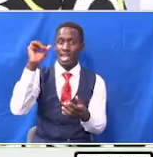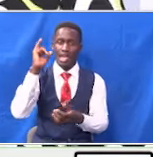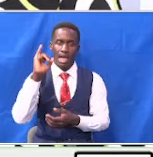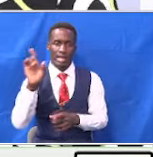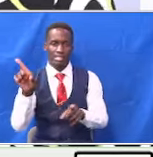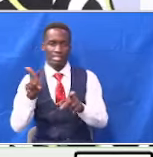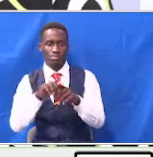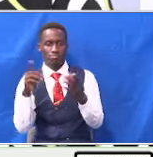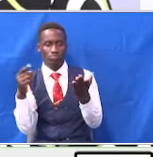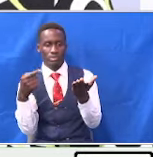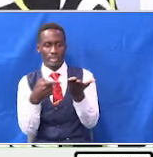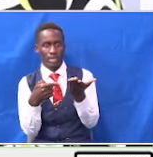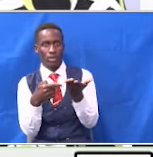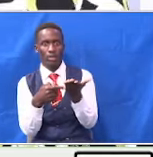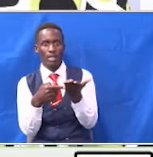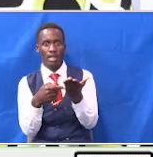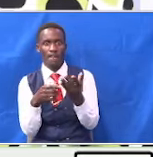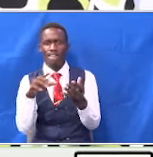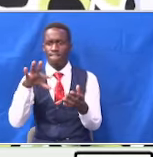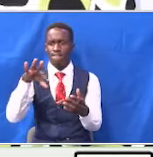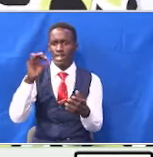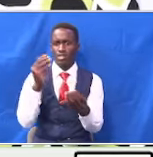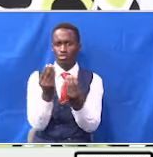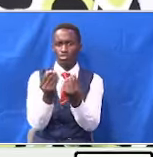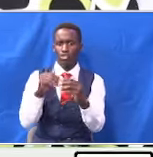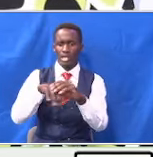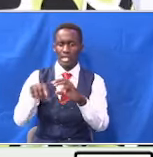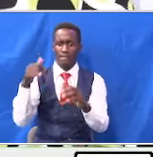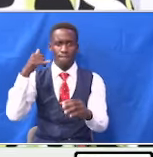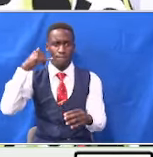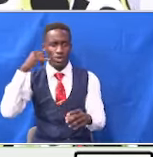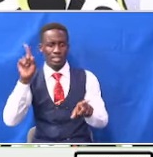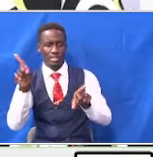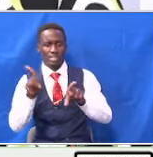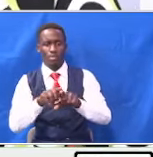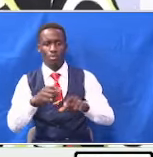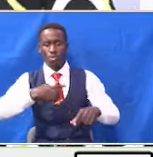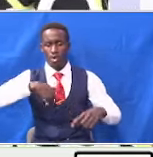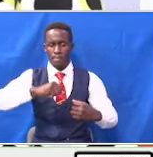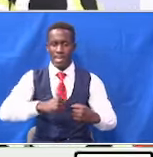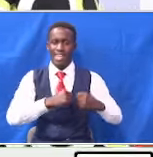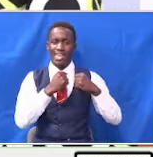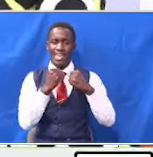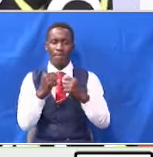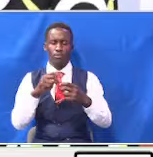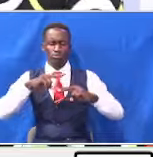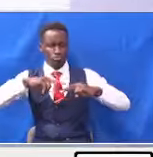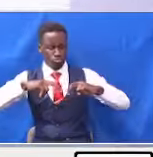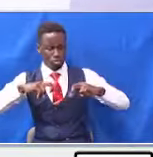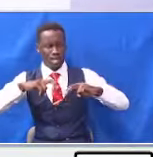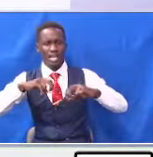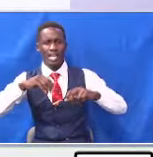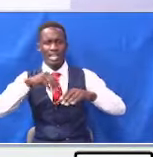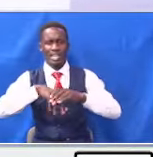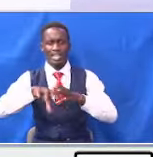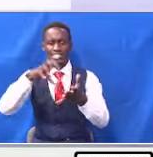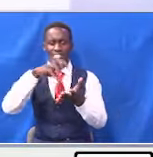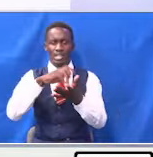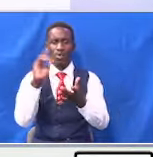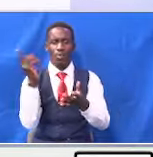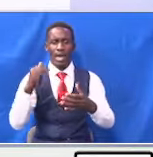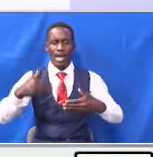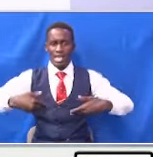can access solutions on their mobile handsets. Therefore, we'll be able to research and apply research in a state where young people